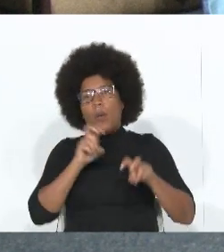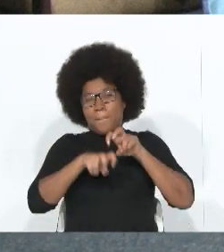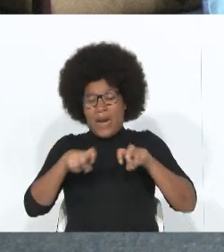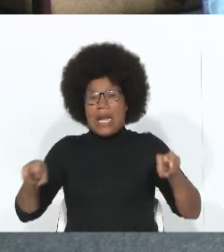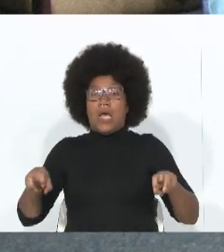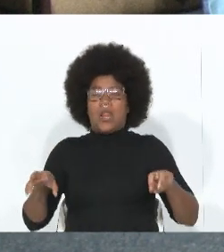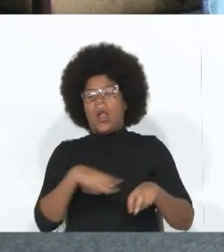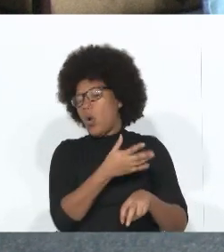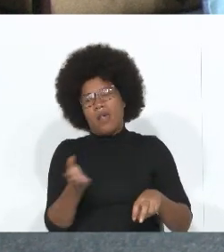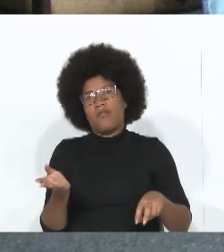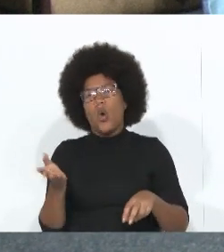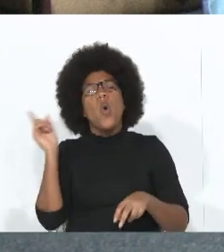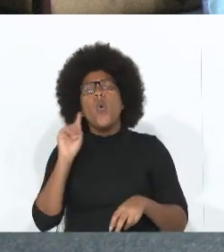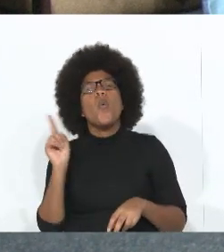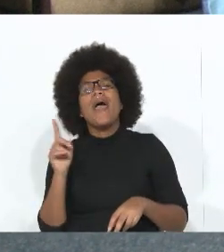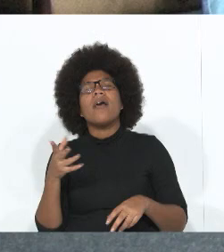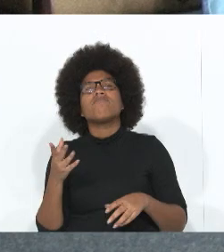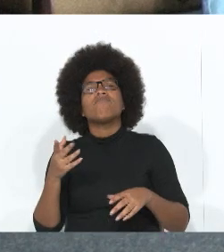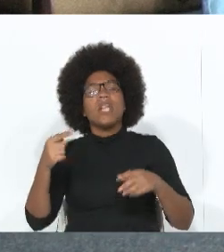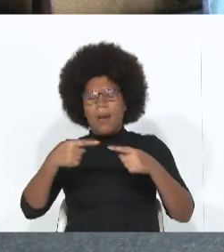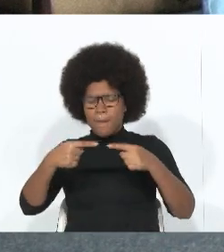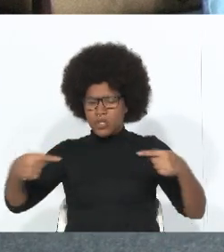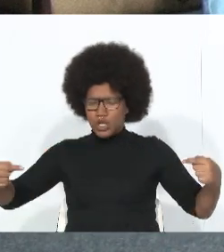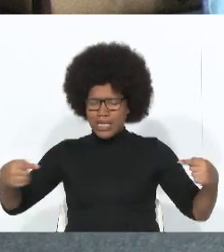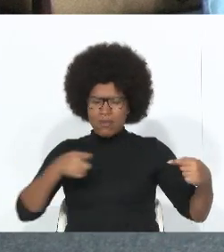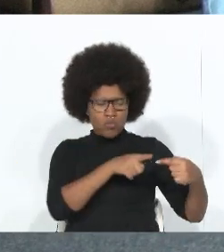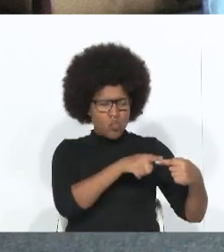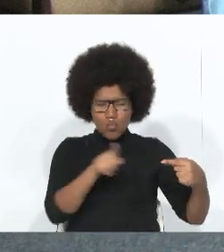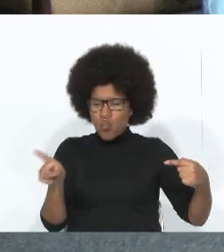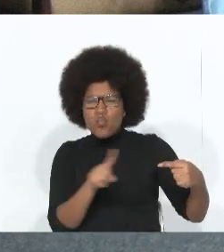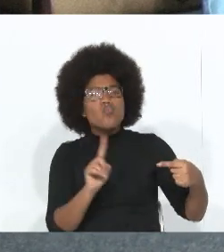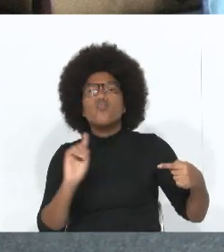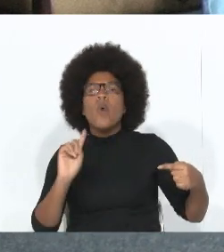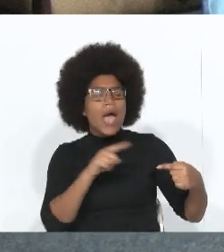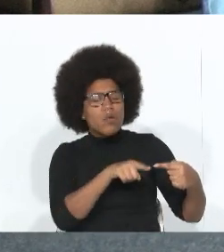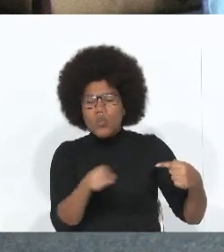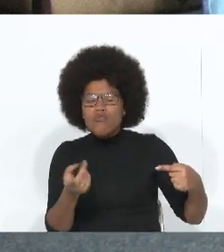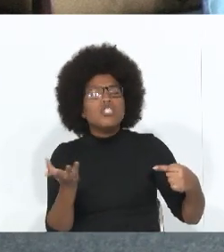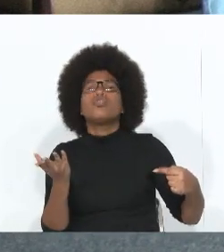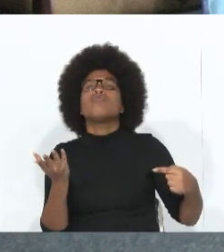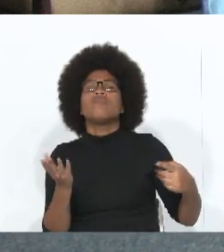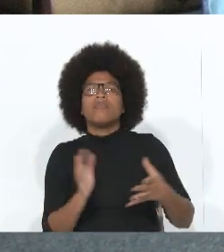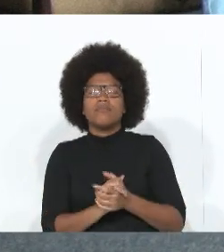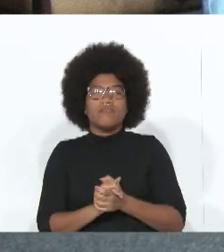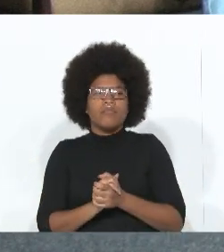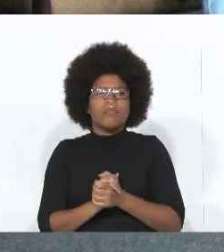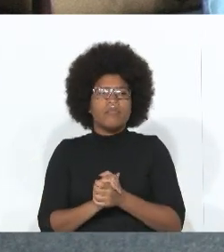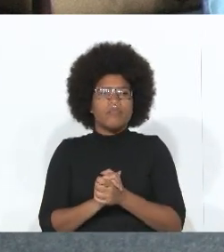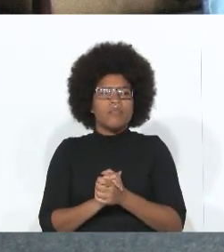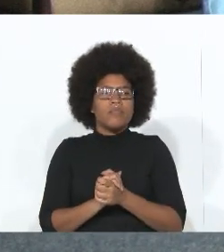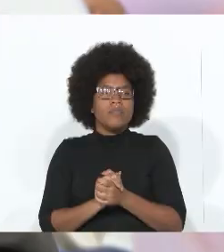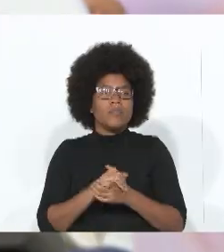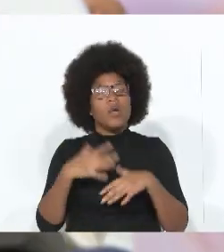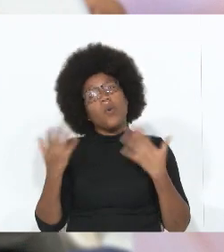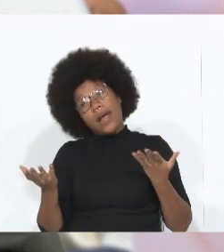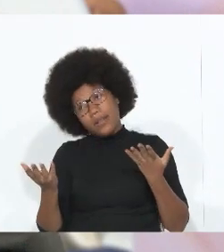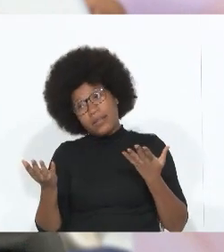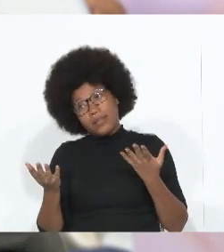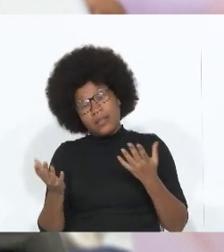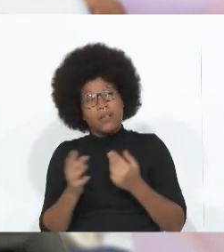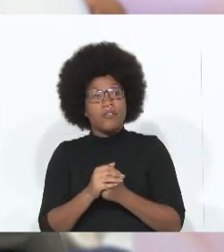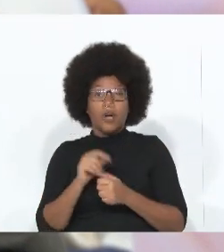where do you think we are at this point in time in terms of infrastructure? Let's Infrastructure from